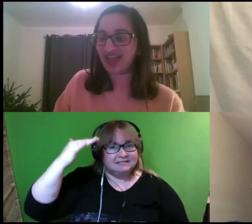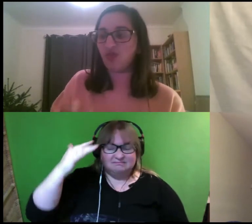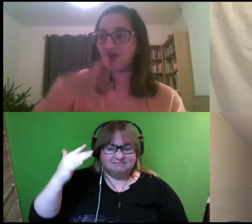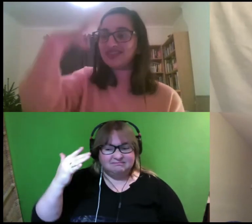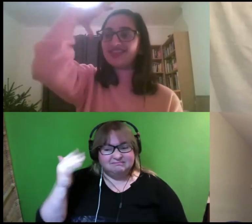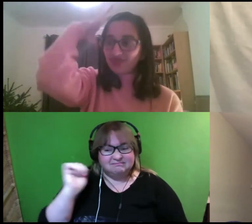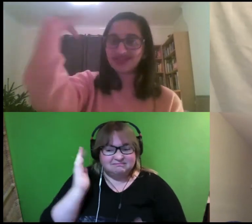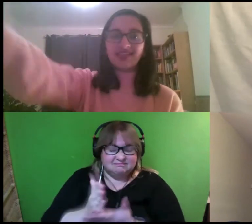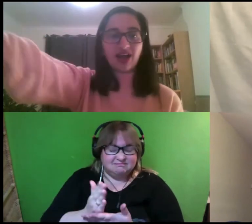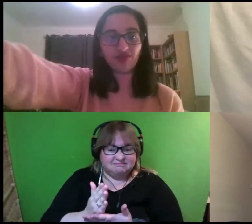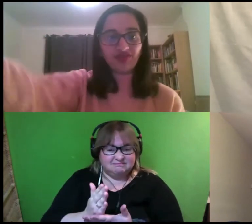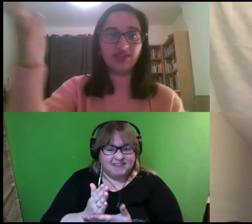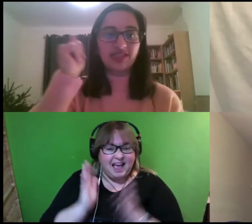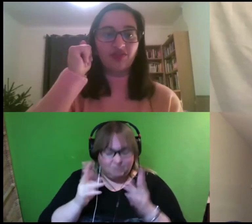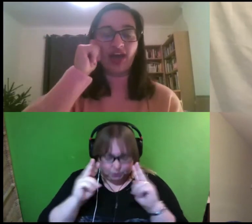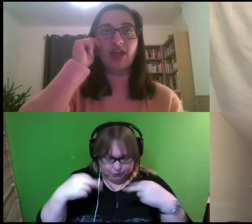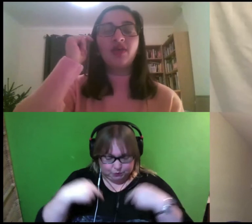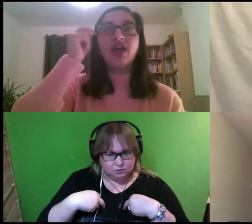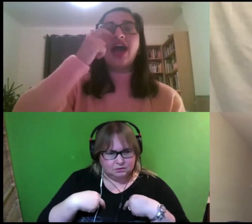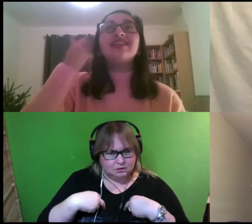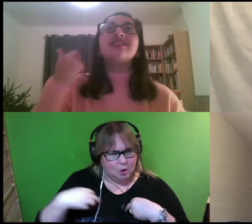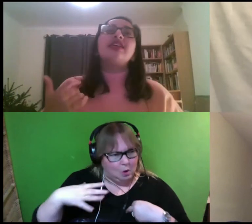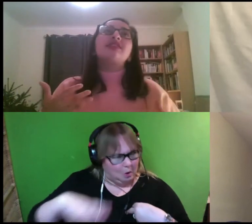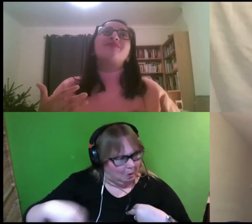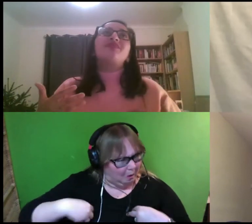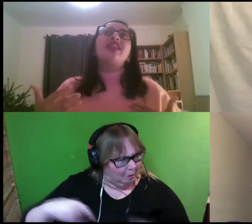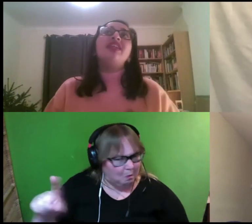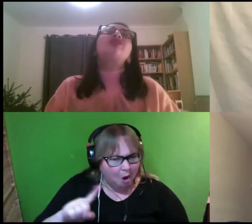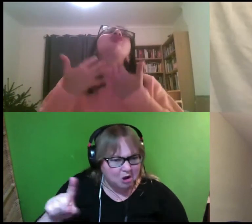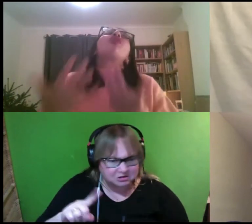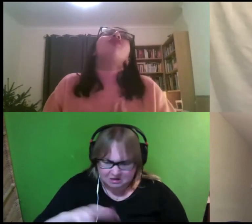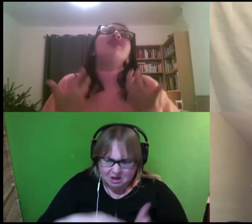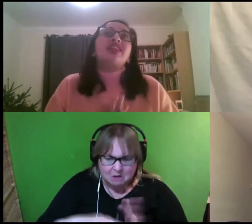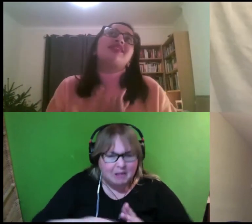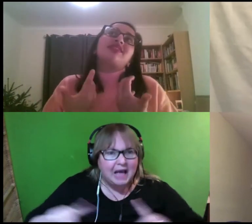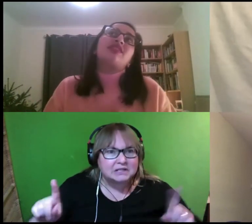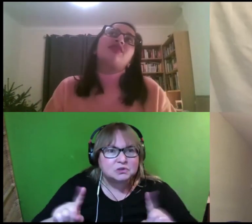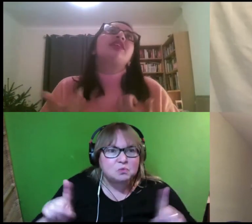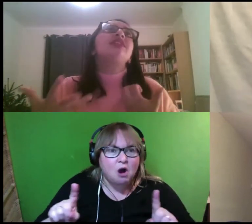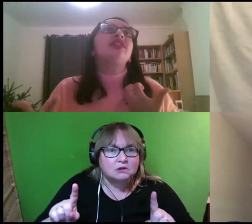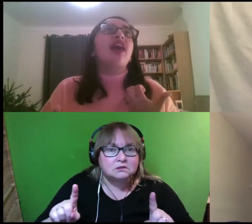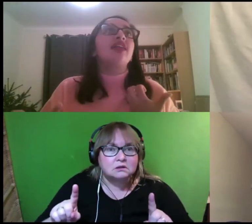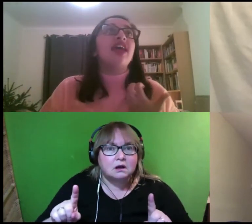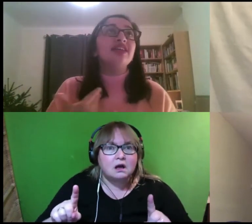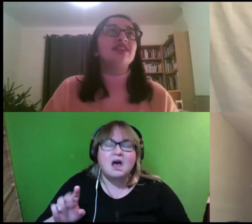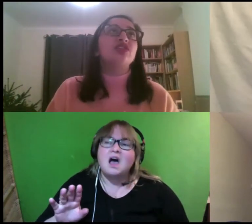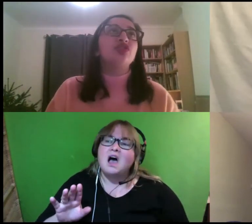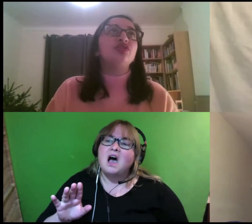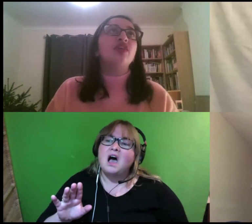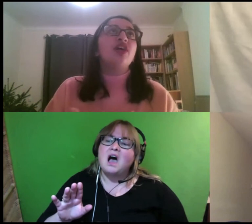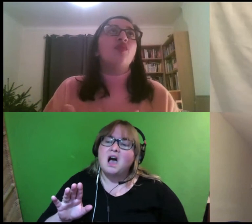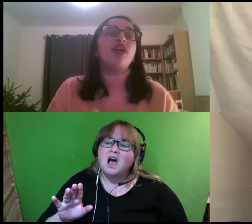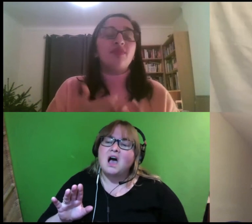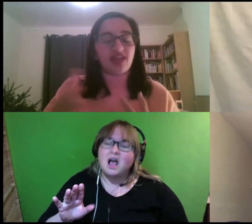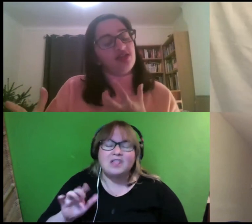is, what is it I want to set out for myself? And it's so much less intimidating and alienating to